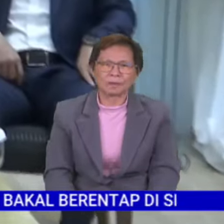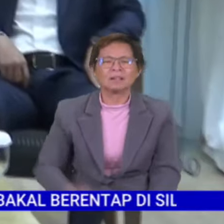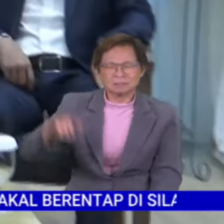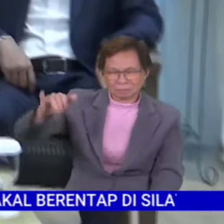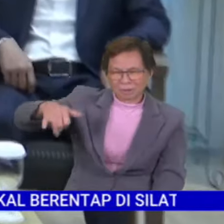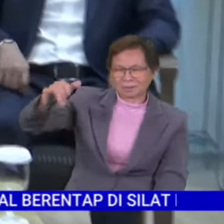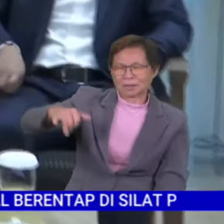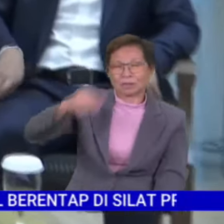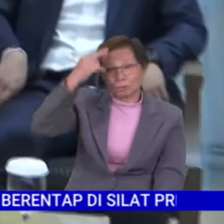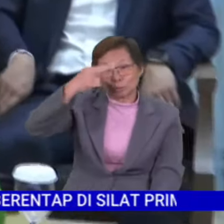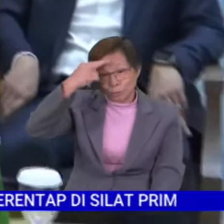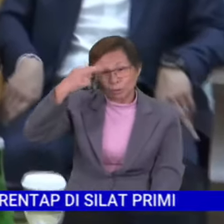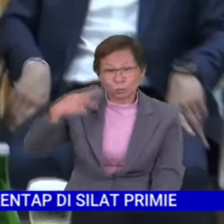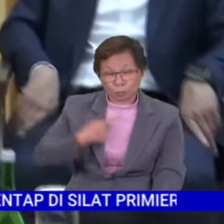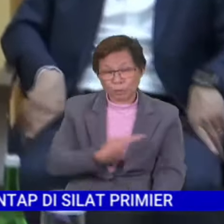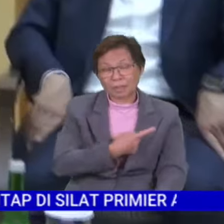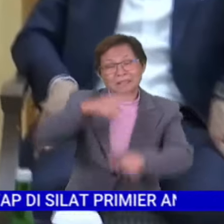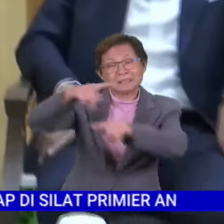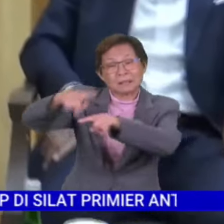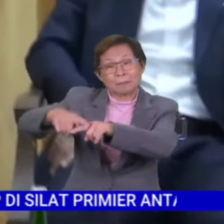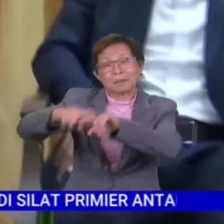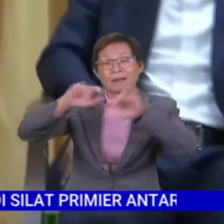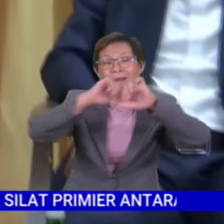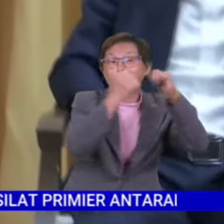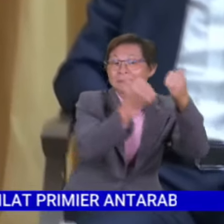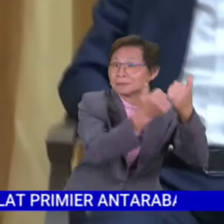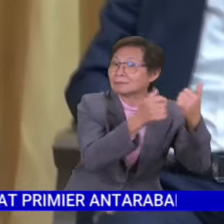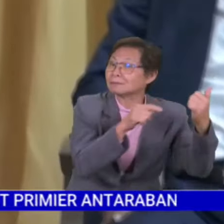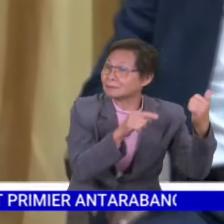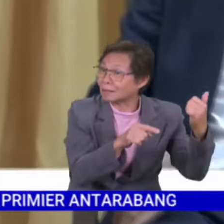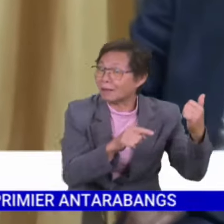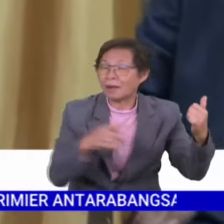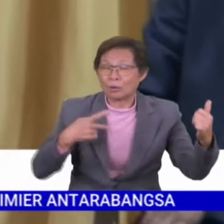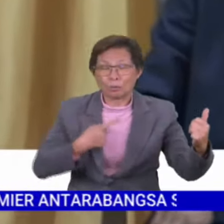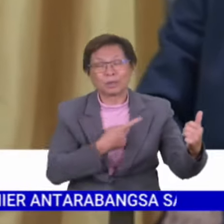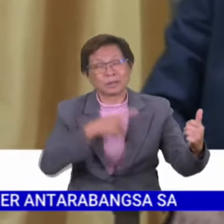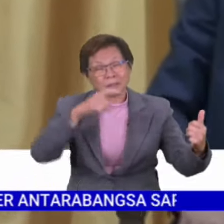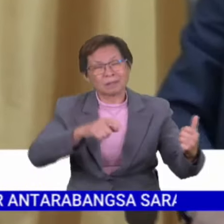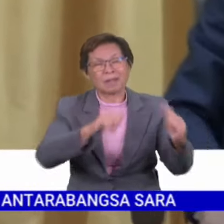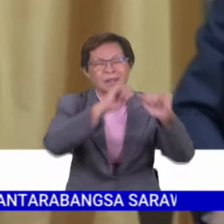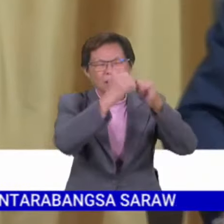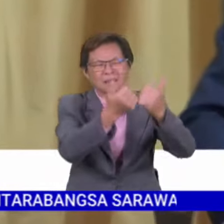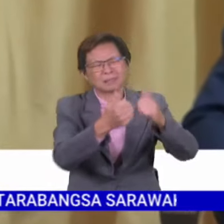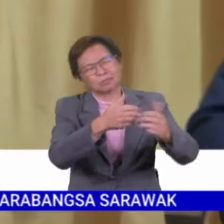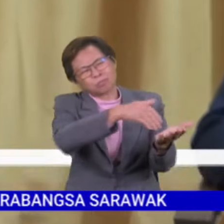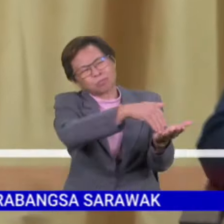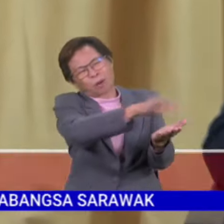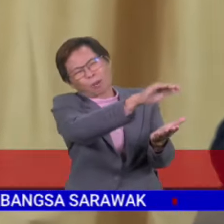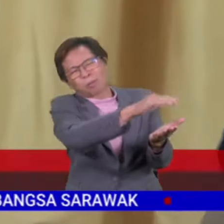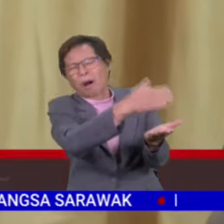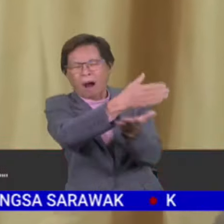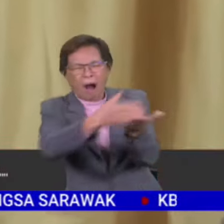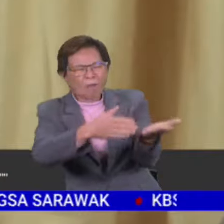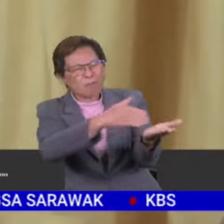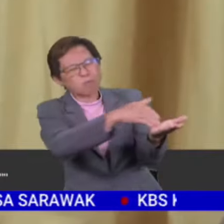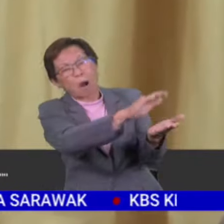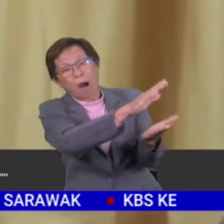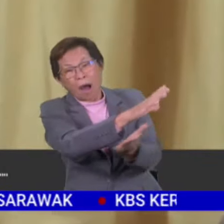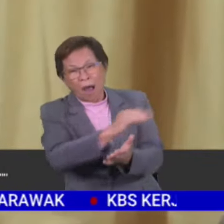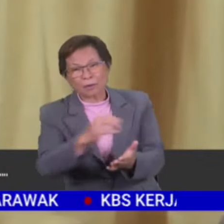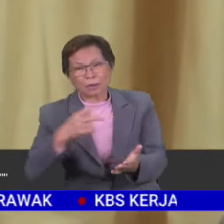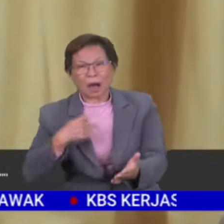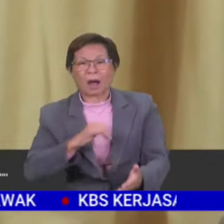Yes, one of the reasons is because with the dependency on the agents and I think we have to do away with that partly and